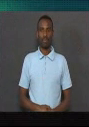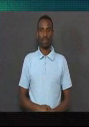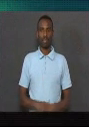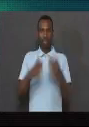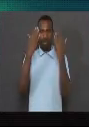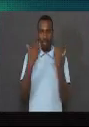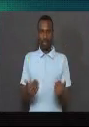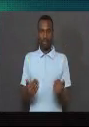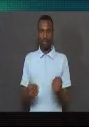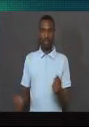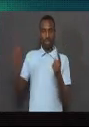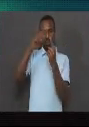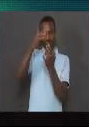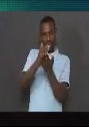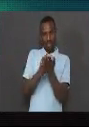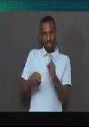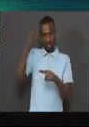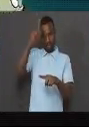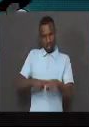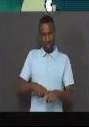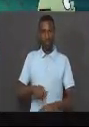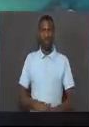Let's get back to our lesson.